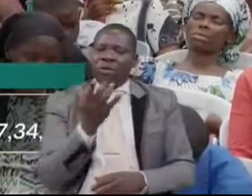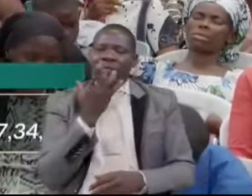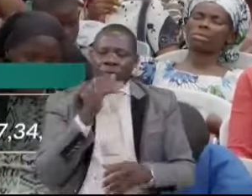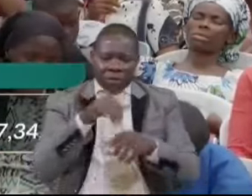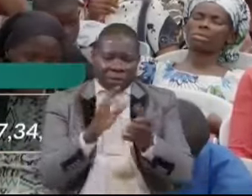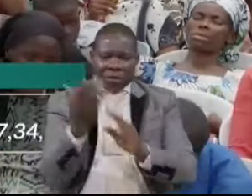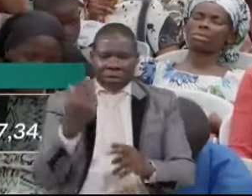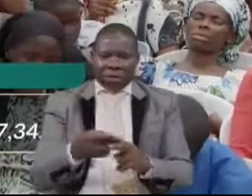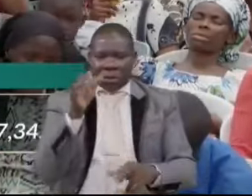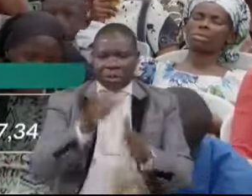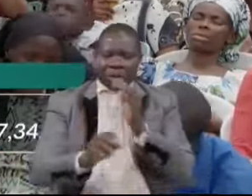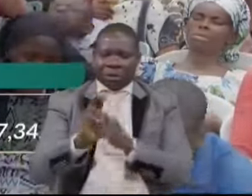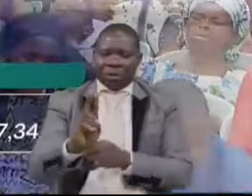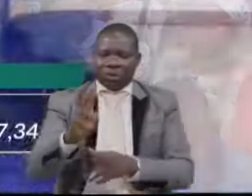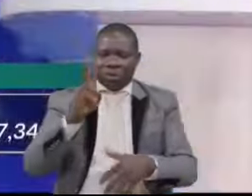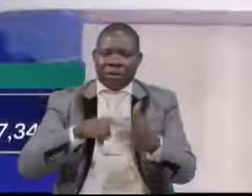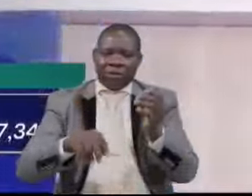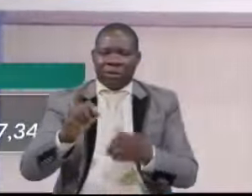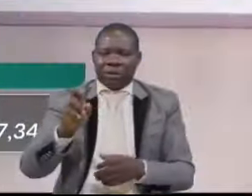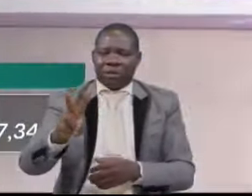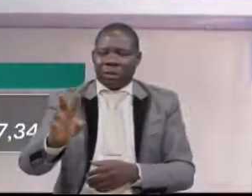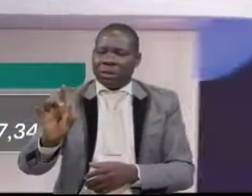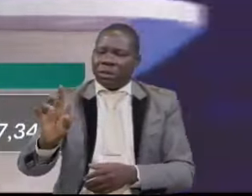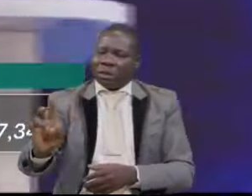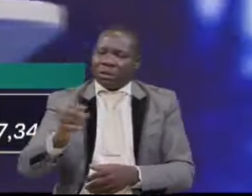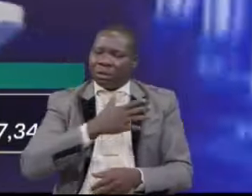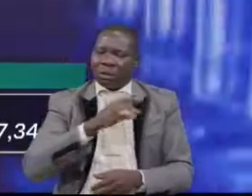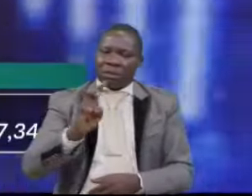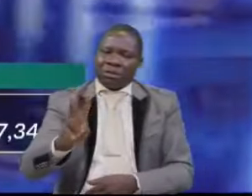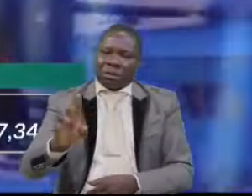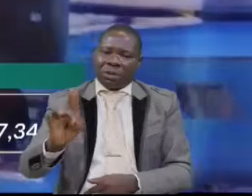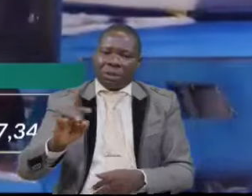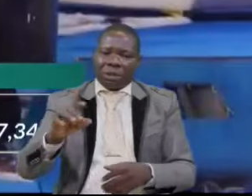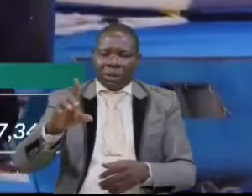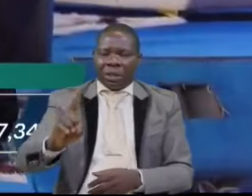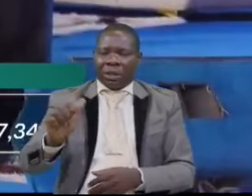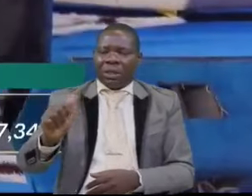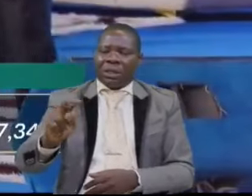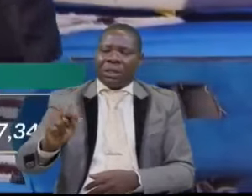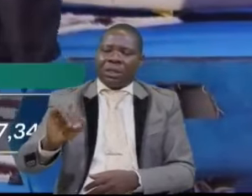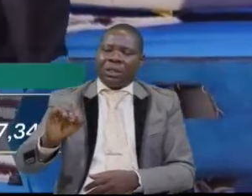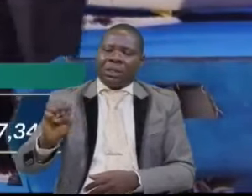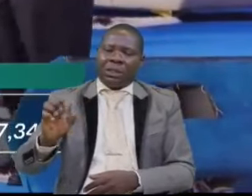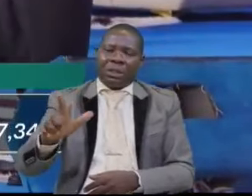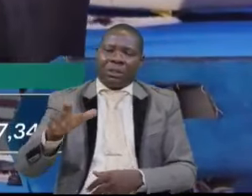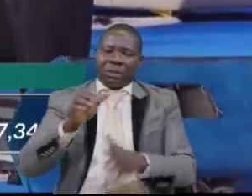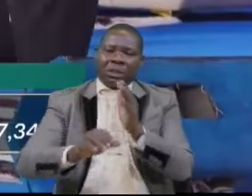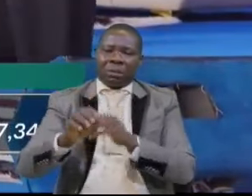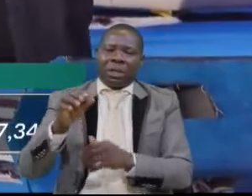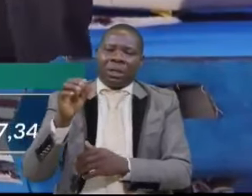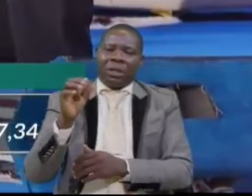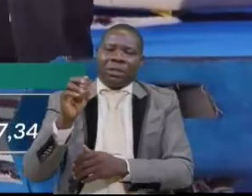verse 27 and 28. In Daniel chapter 2, reading from verse 27, it